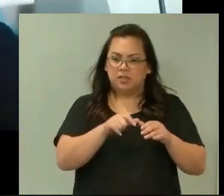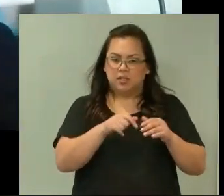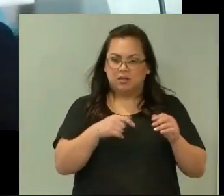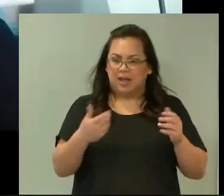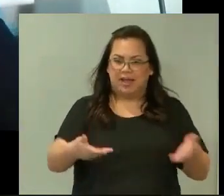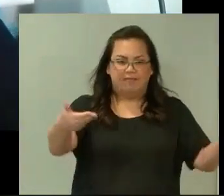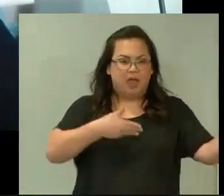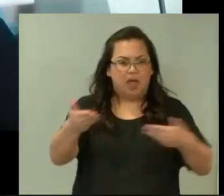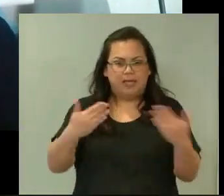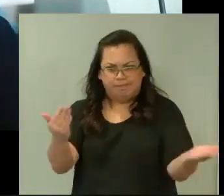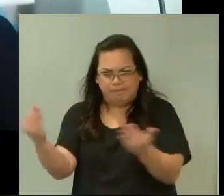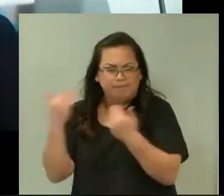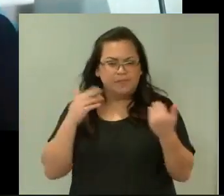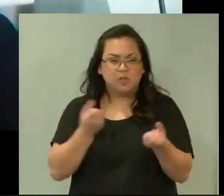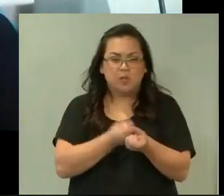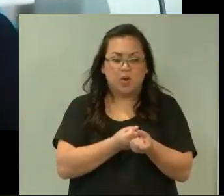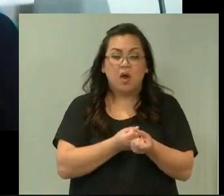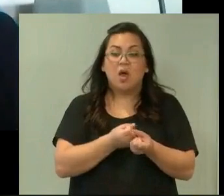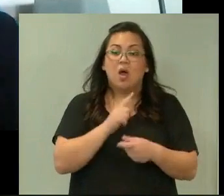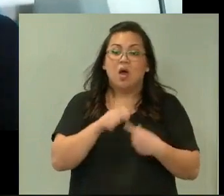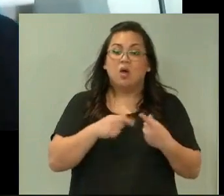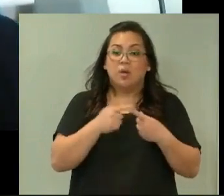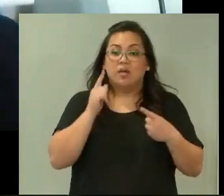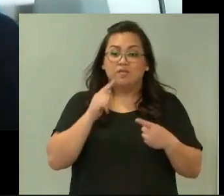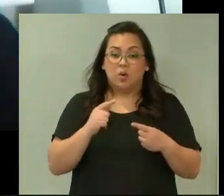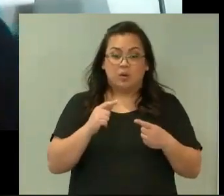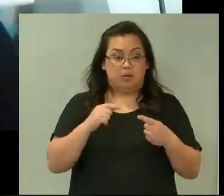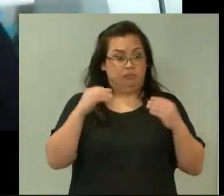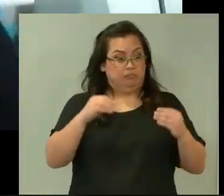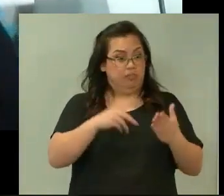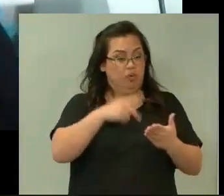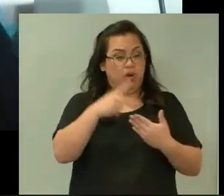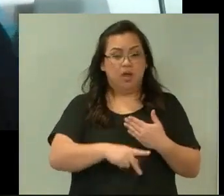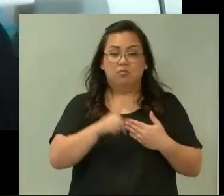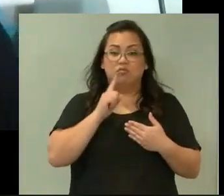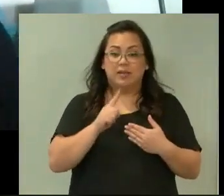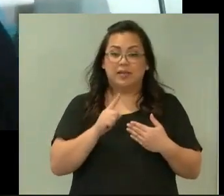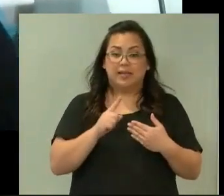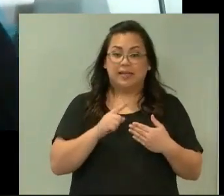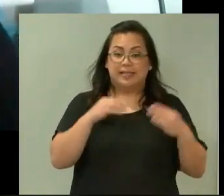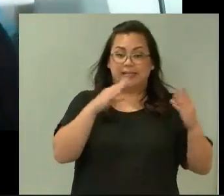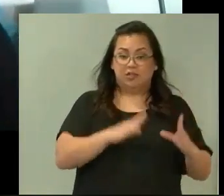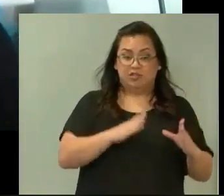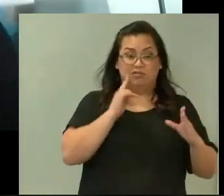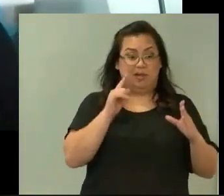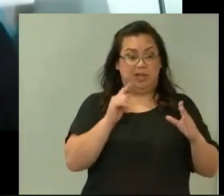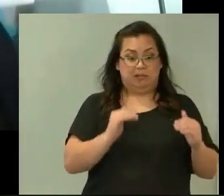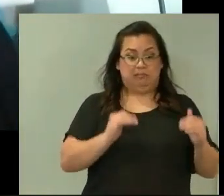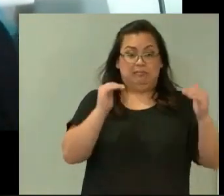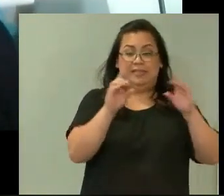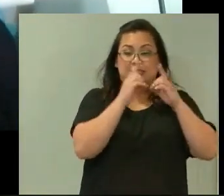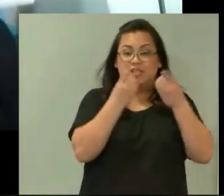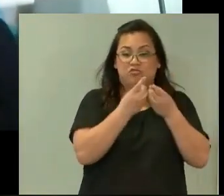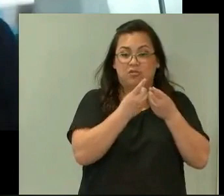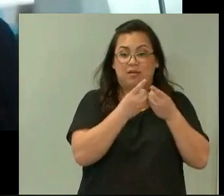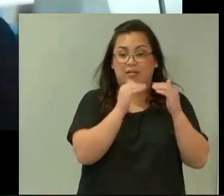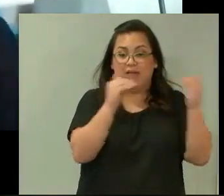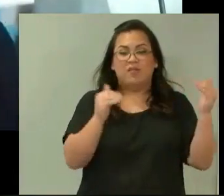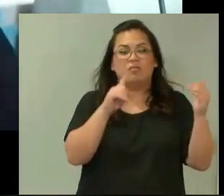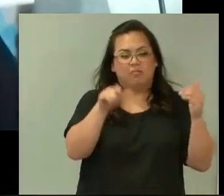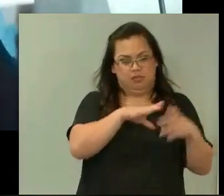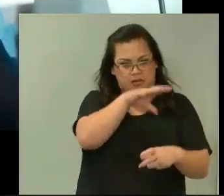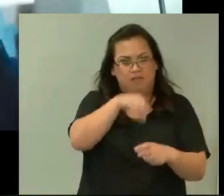going to look like. And I have to say, when it comes to the instructional program, educators at the district level have to be part of that conversation as